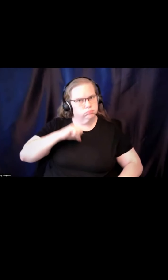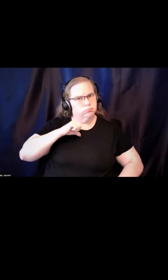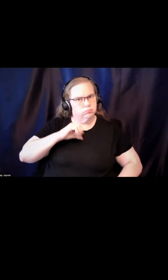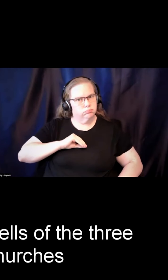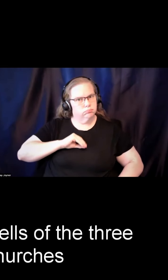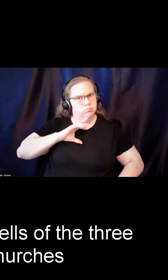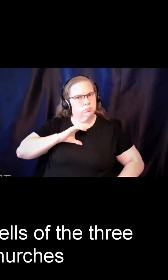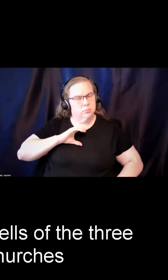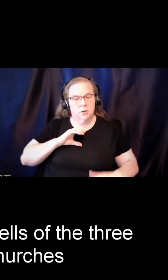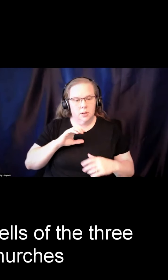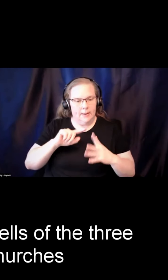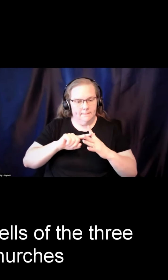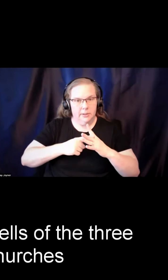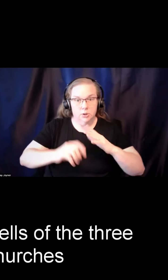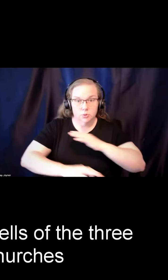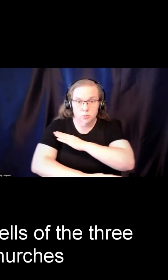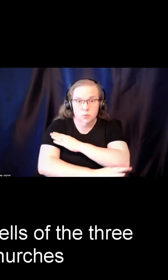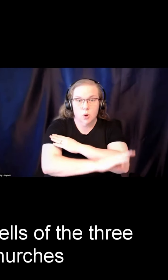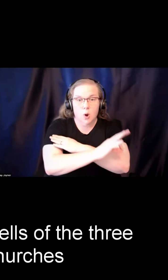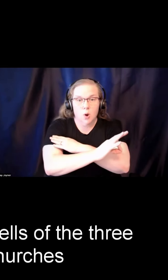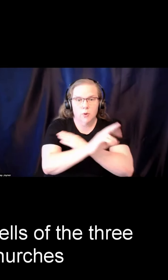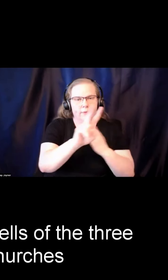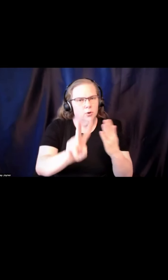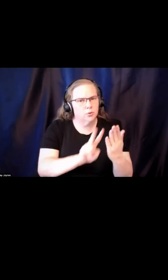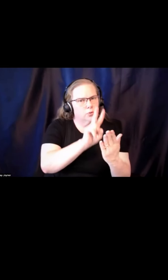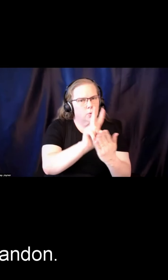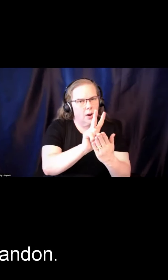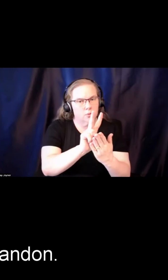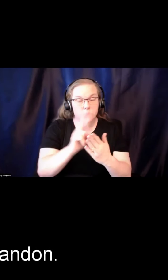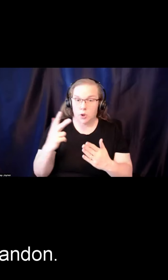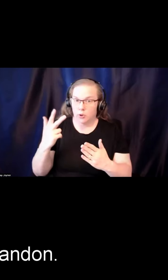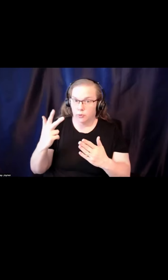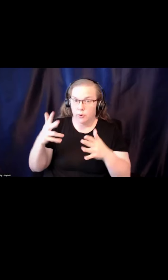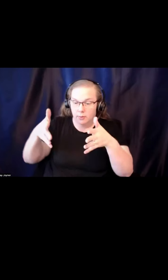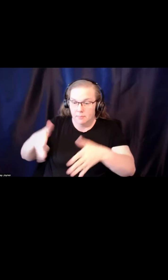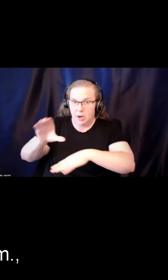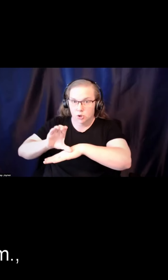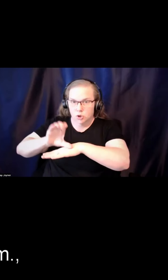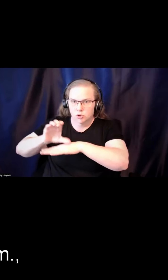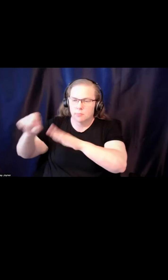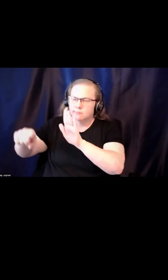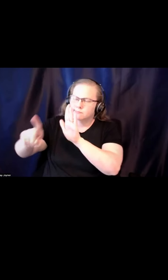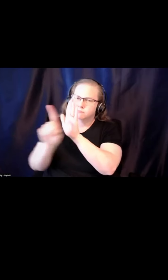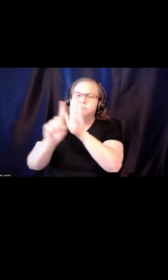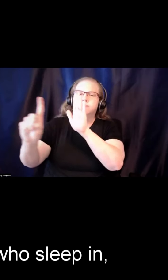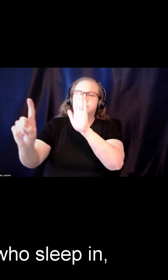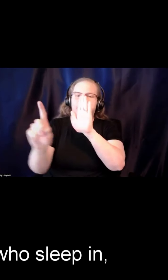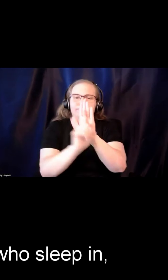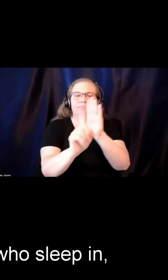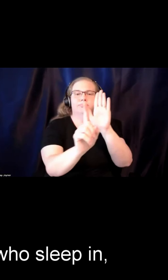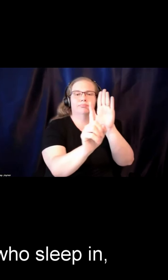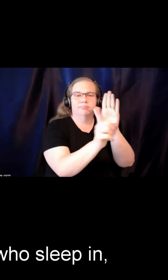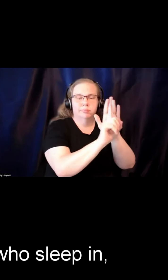dawn. For 2 hours, the bells of the 3 remaining churches ring with abandon. At 8 a.m.,